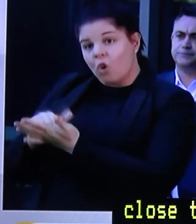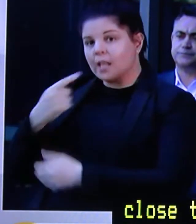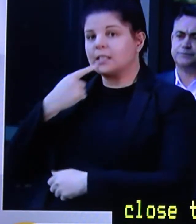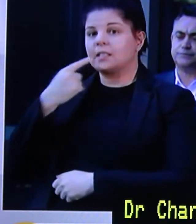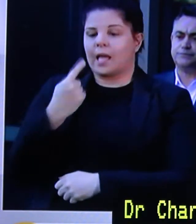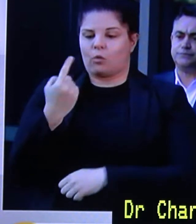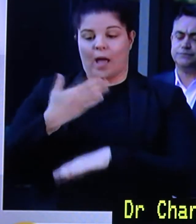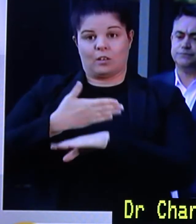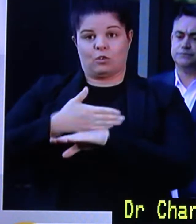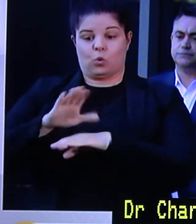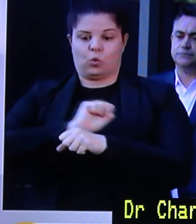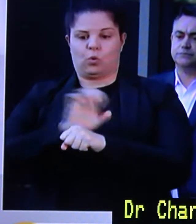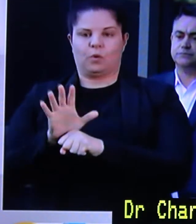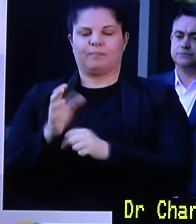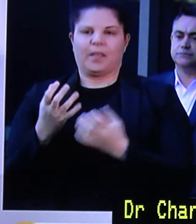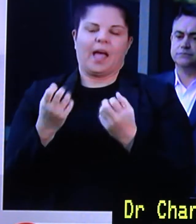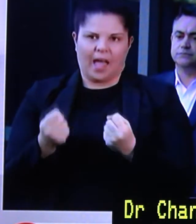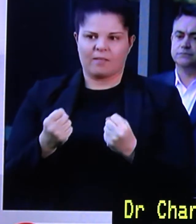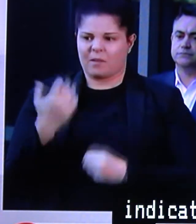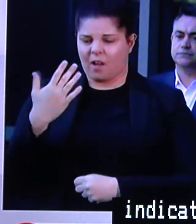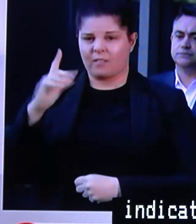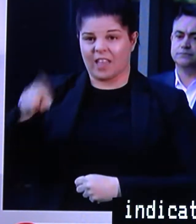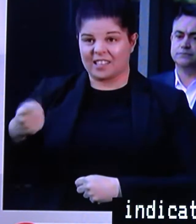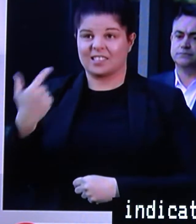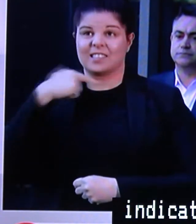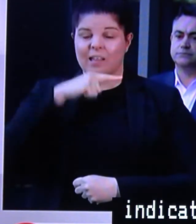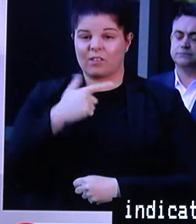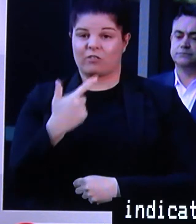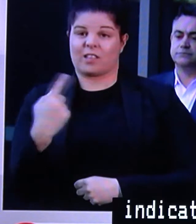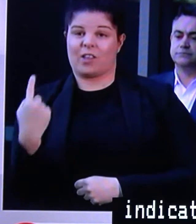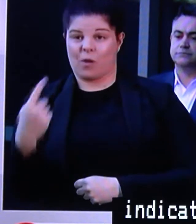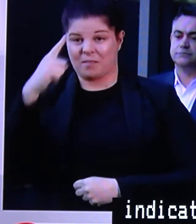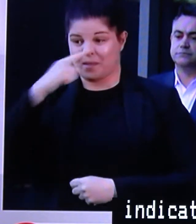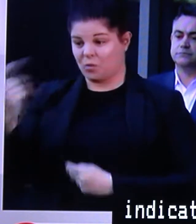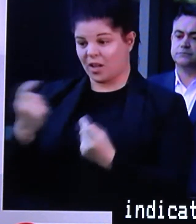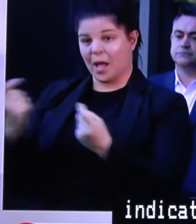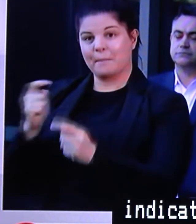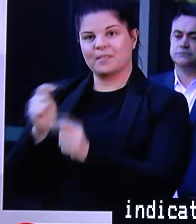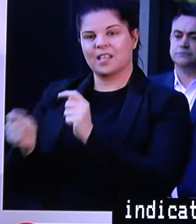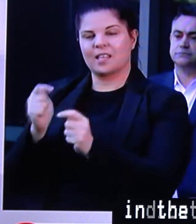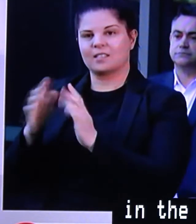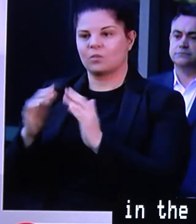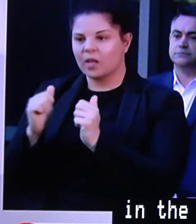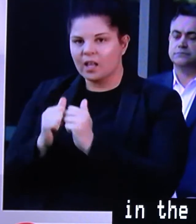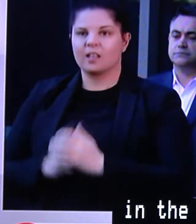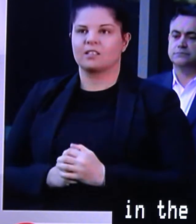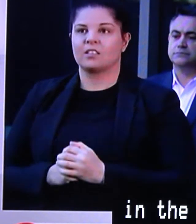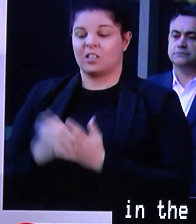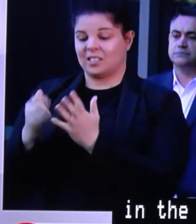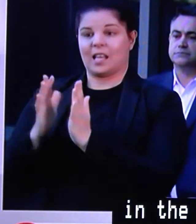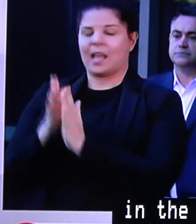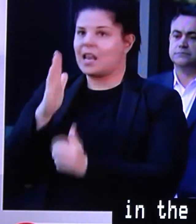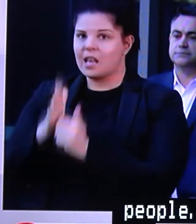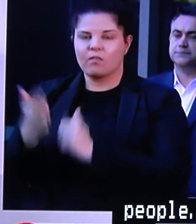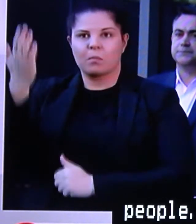period from 5,571 people. That's the highest number of case test results we've ever had on a Sunday,